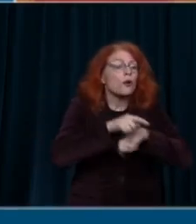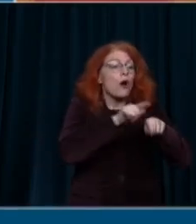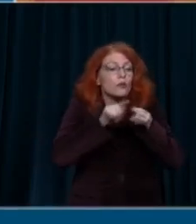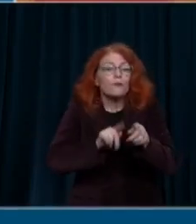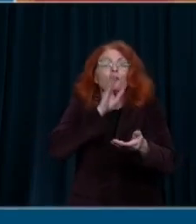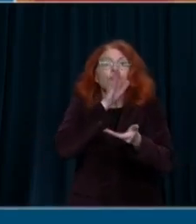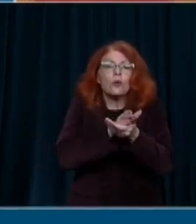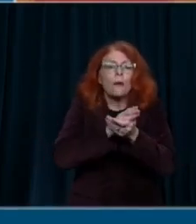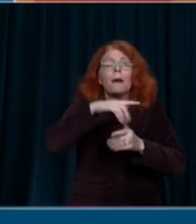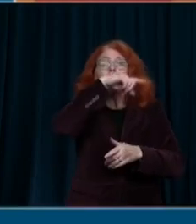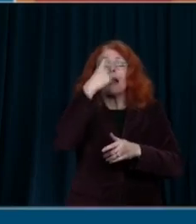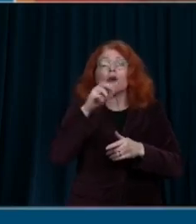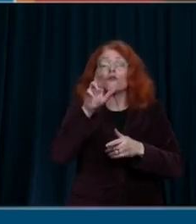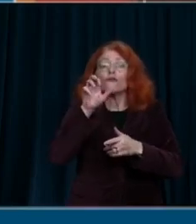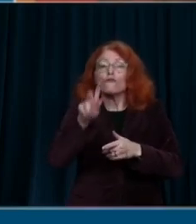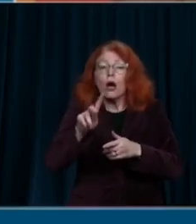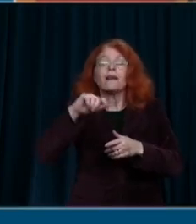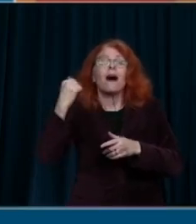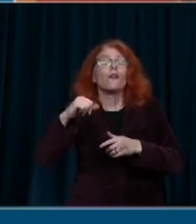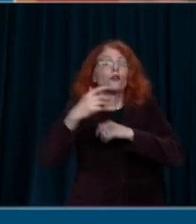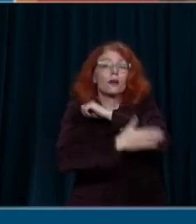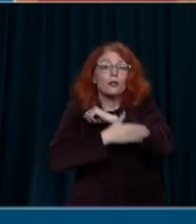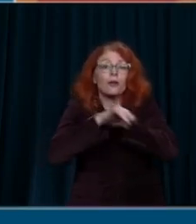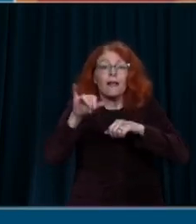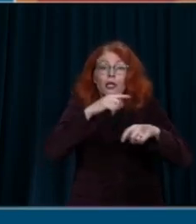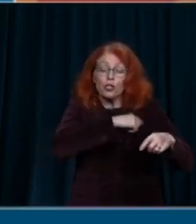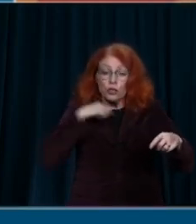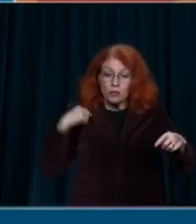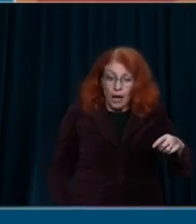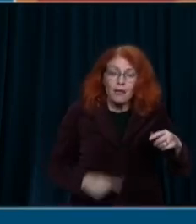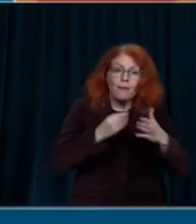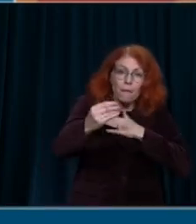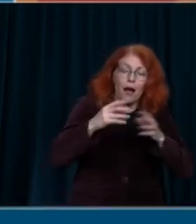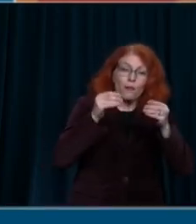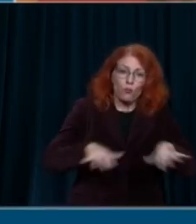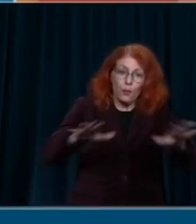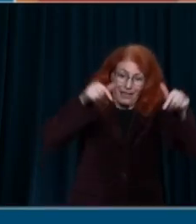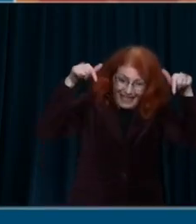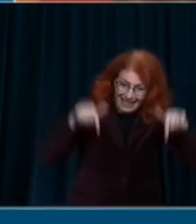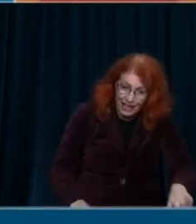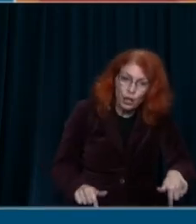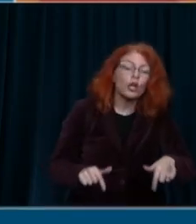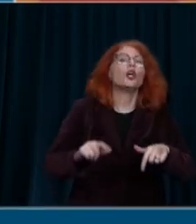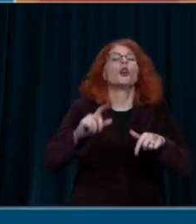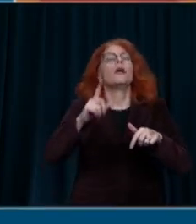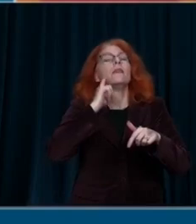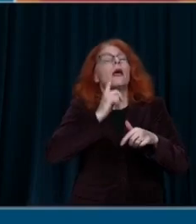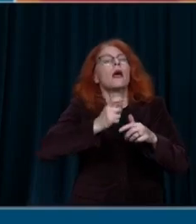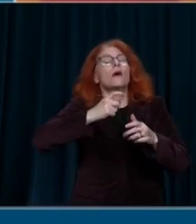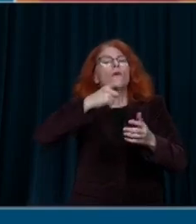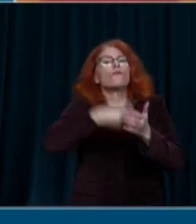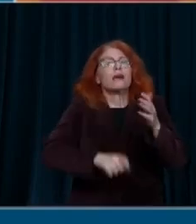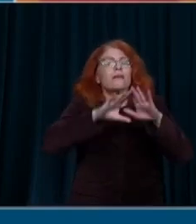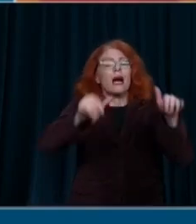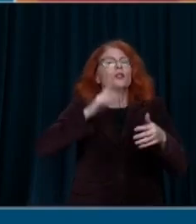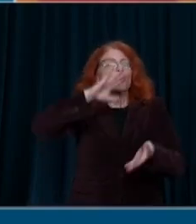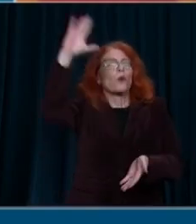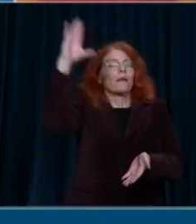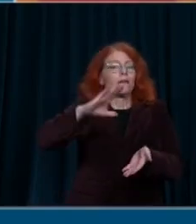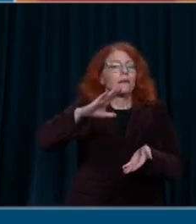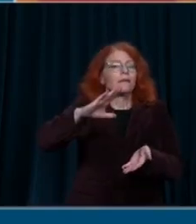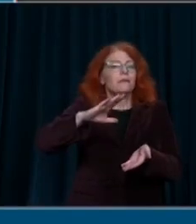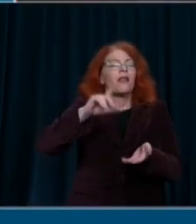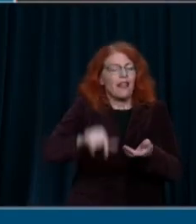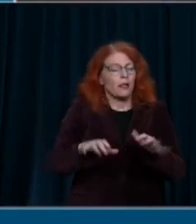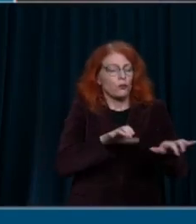stop BlackRock and other foreign countries like China from buying property here. That's going to keep the prices of houses down. That's what we can do in